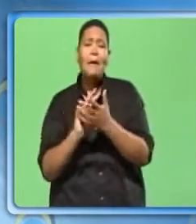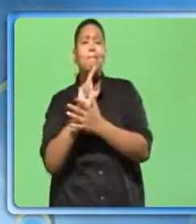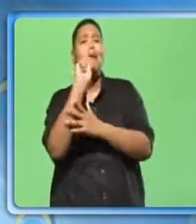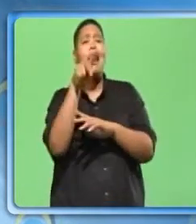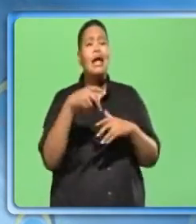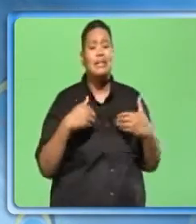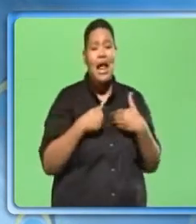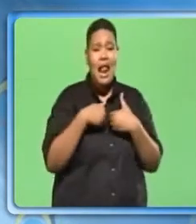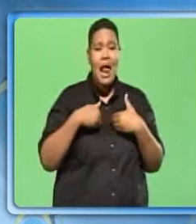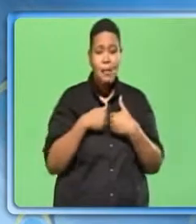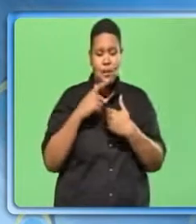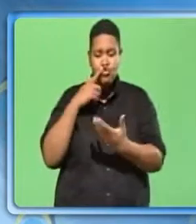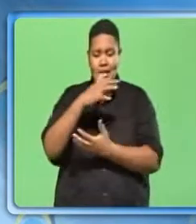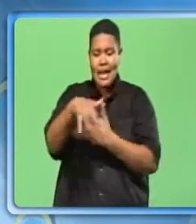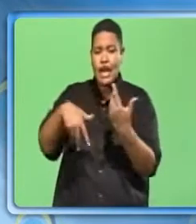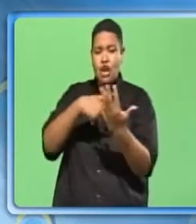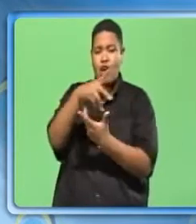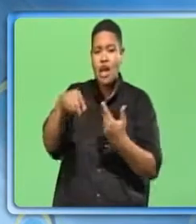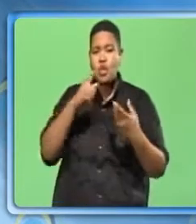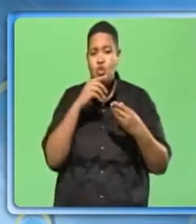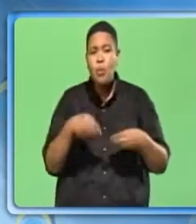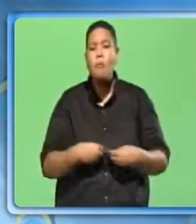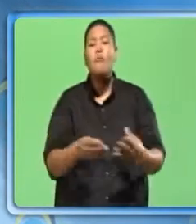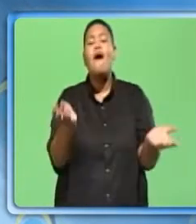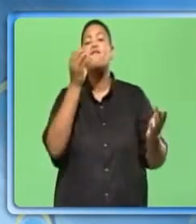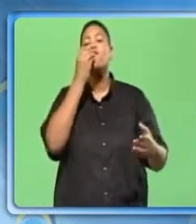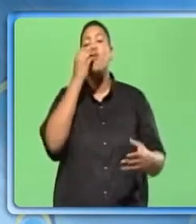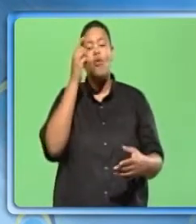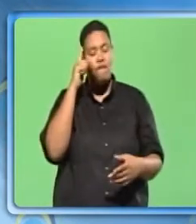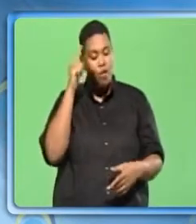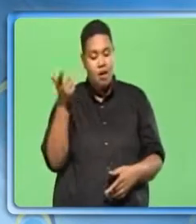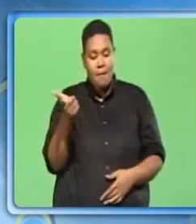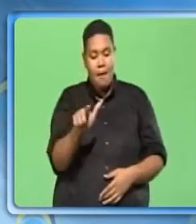animals interacting to provide food for one another.